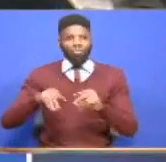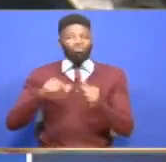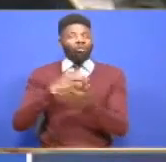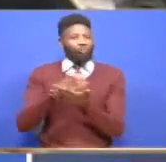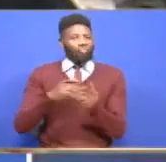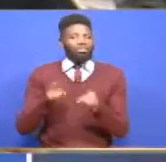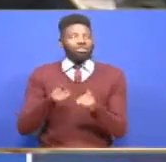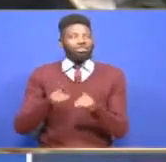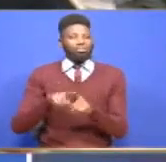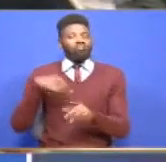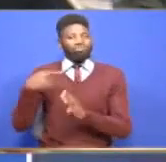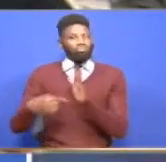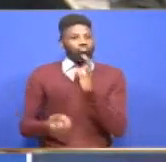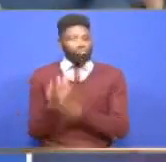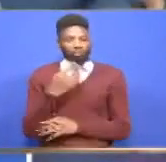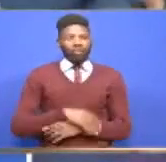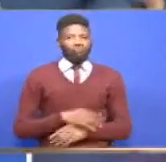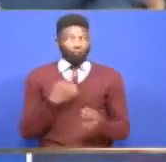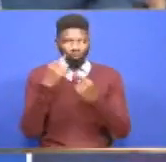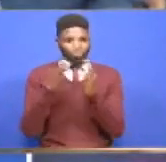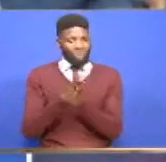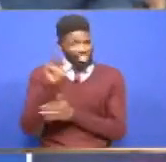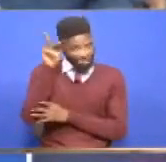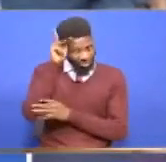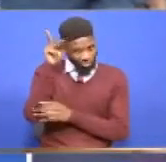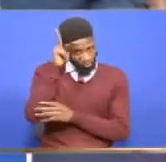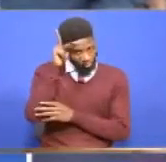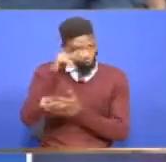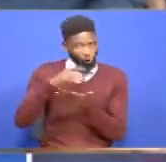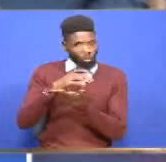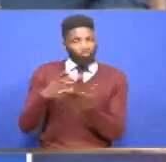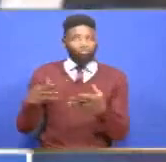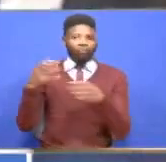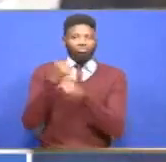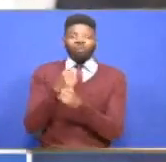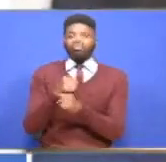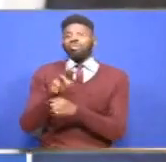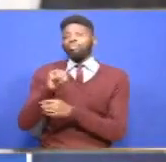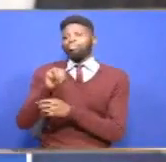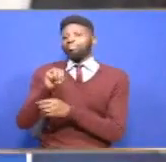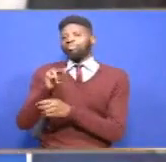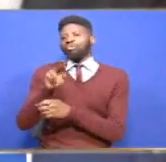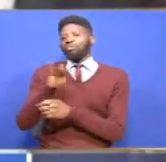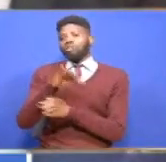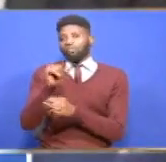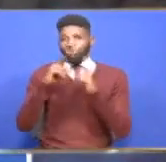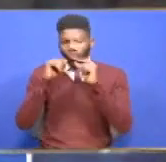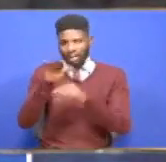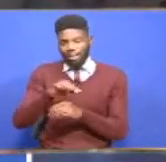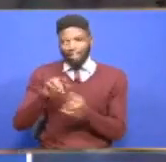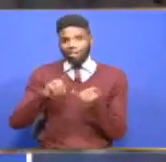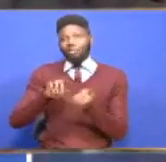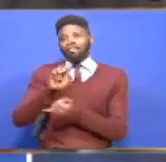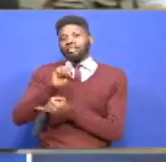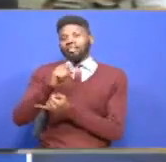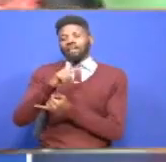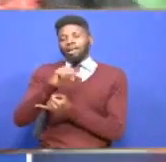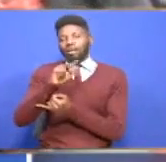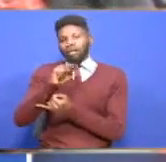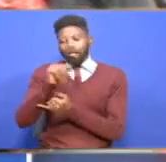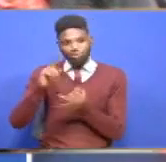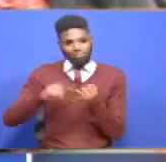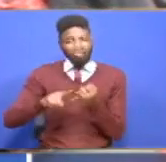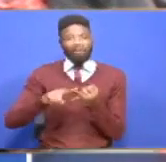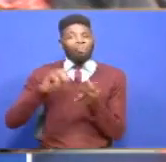Addressing members of the Kiambu Coffee Society, Munya has further said the new KPCU milling plants in Sagana, Machakos and Dandora have been revived